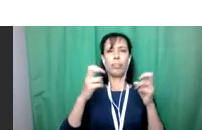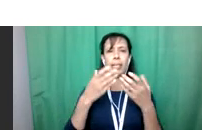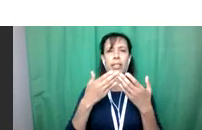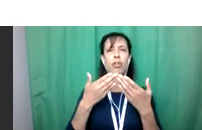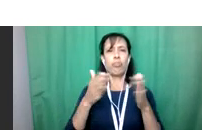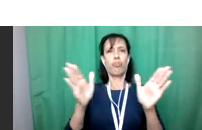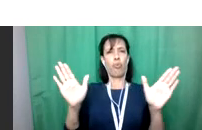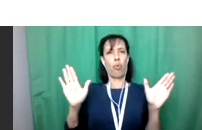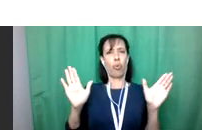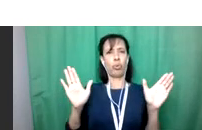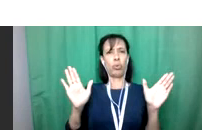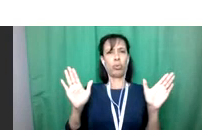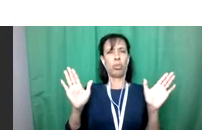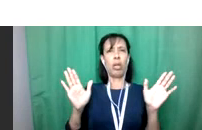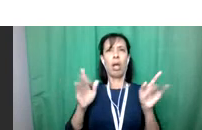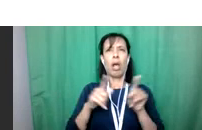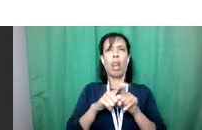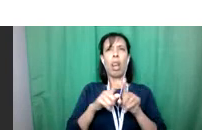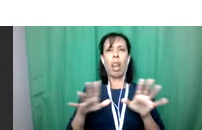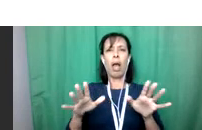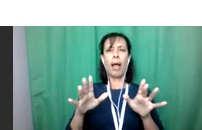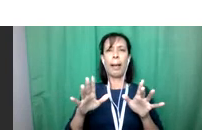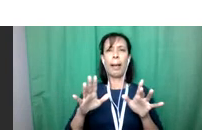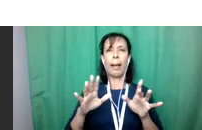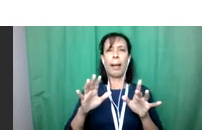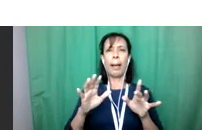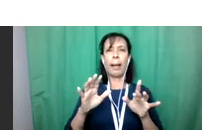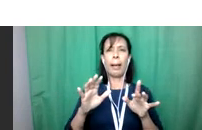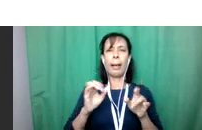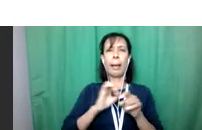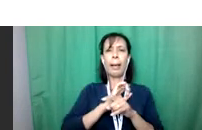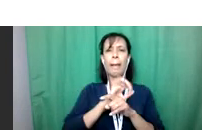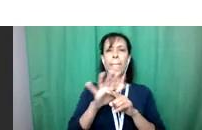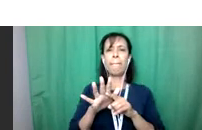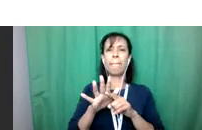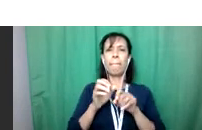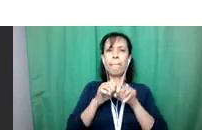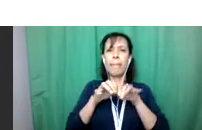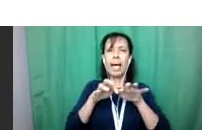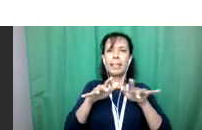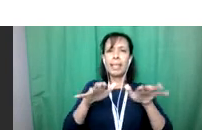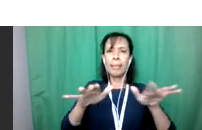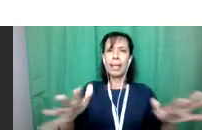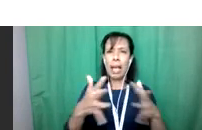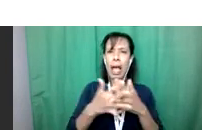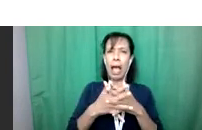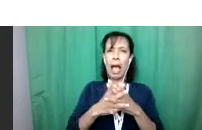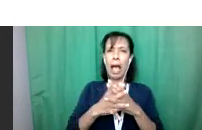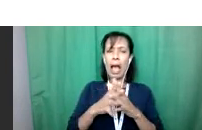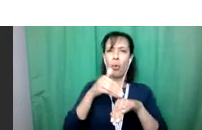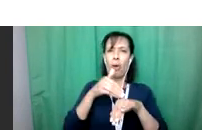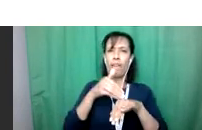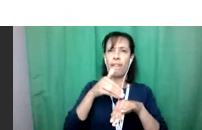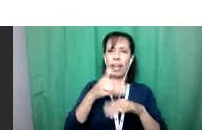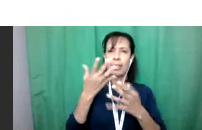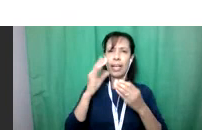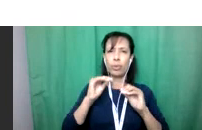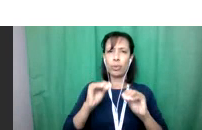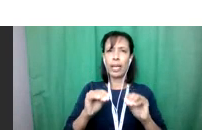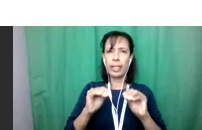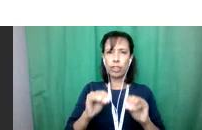how the pandemic affects education. And during this time, my dad also got a private tutor online